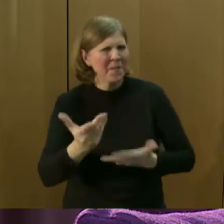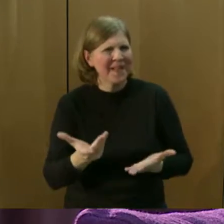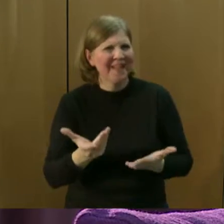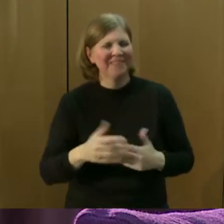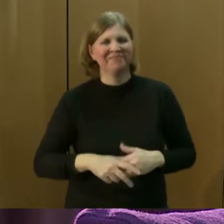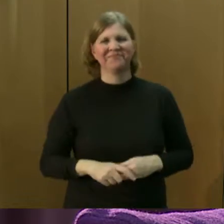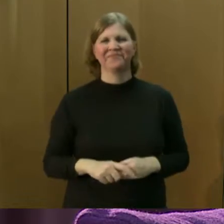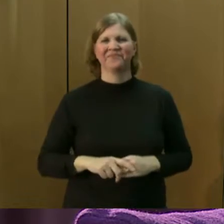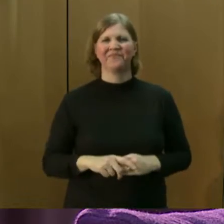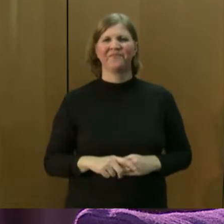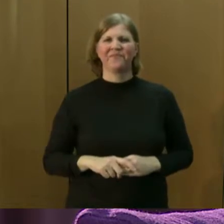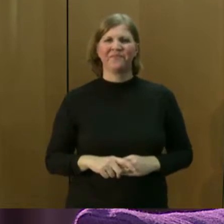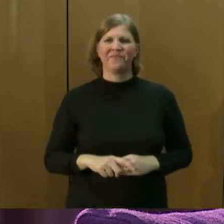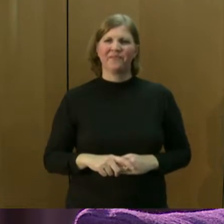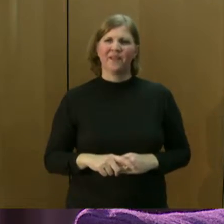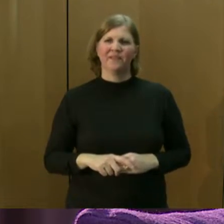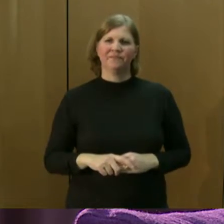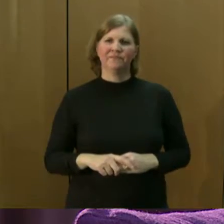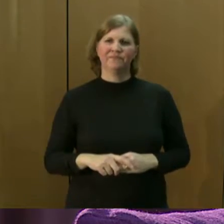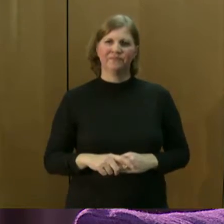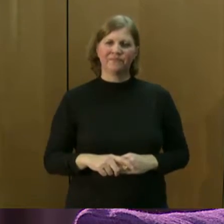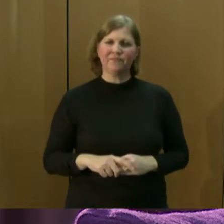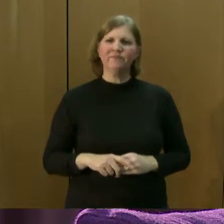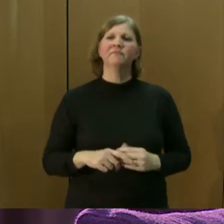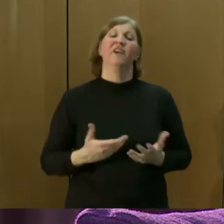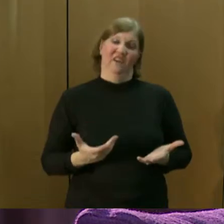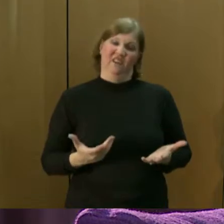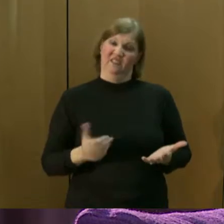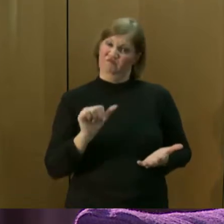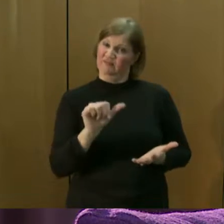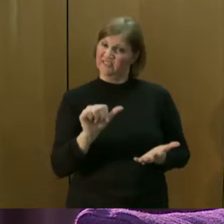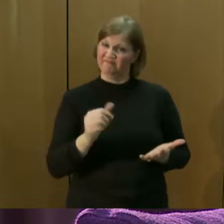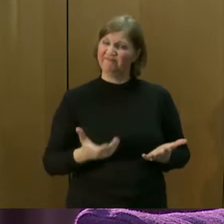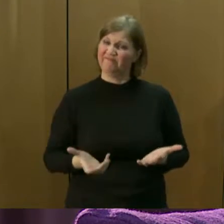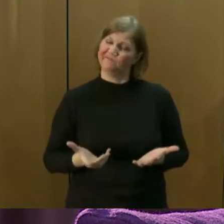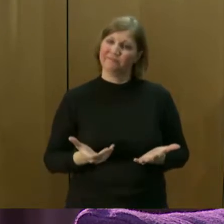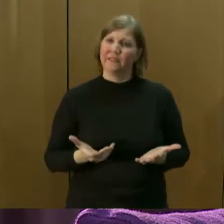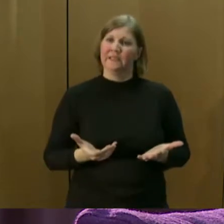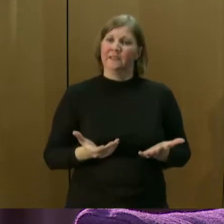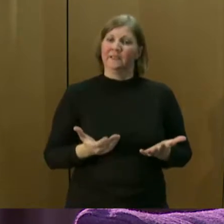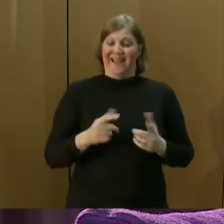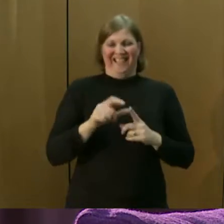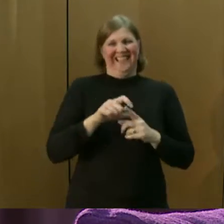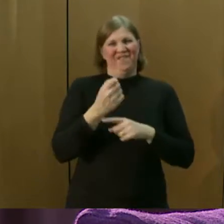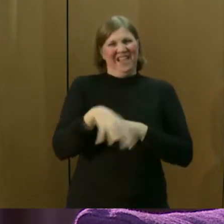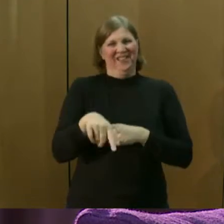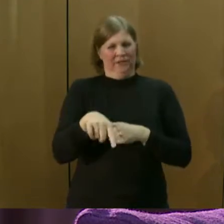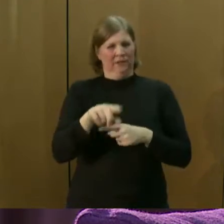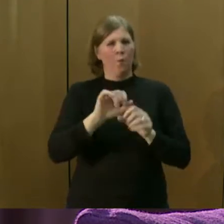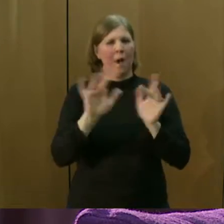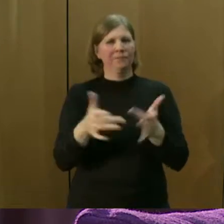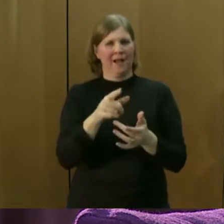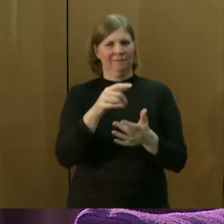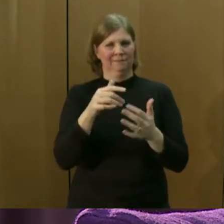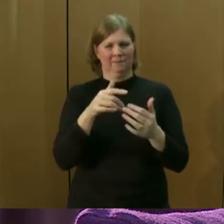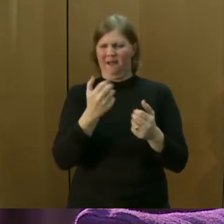So, as Rachel said, so much information is on the Ed Fringe website, so that as a starting place is really